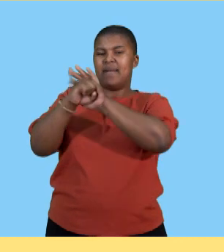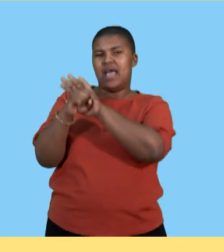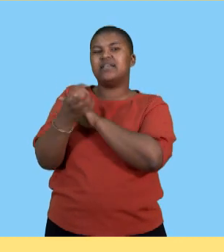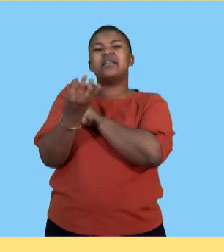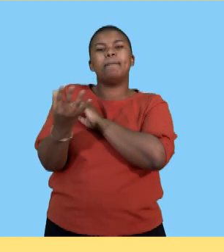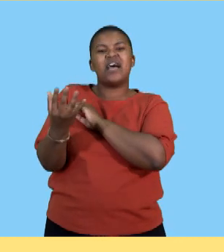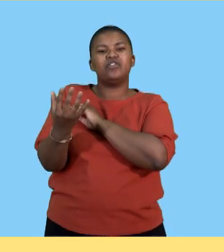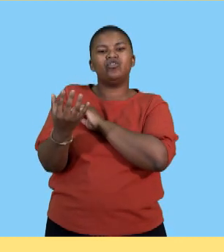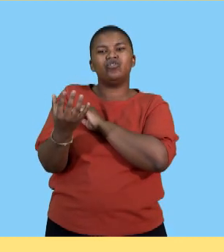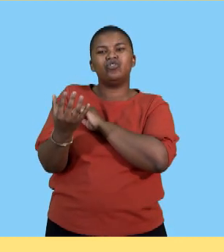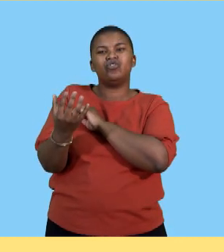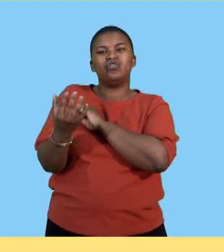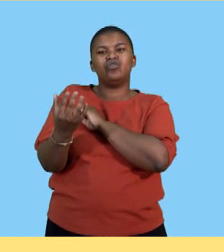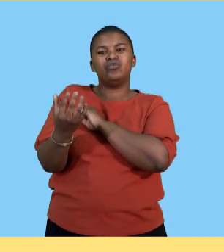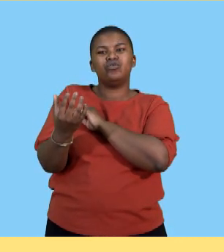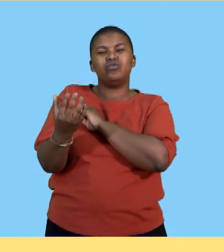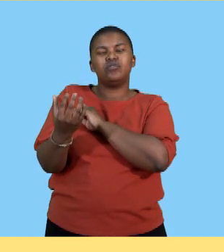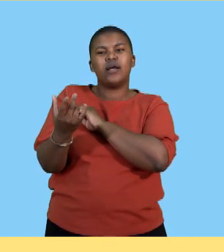say